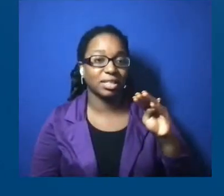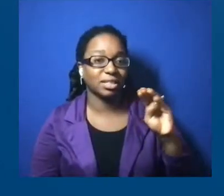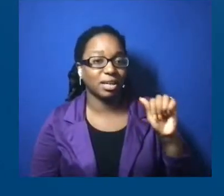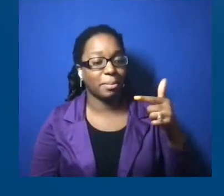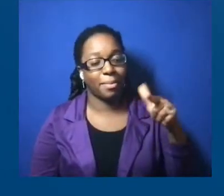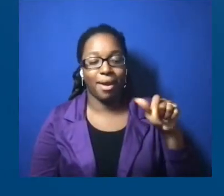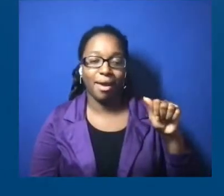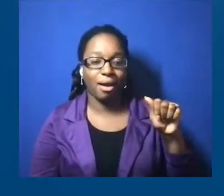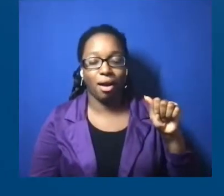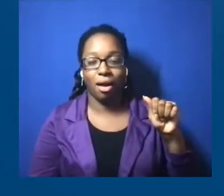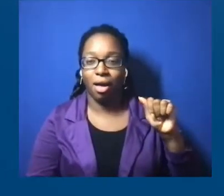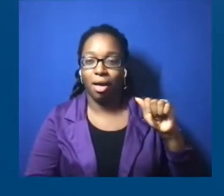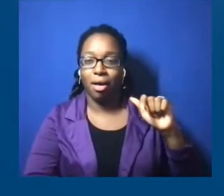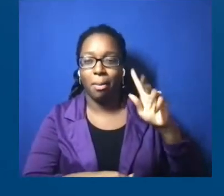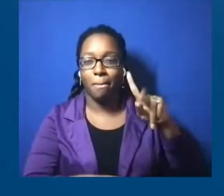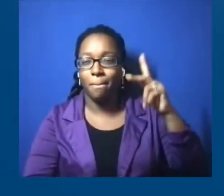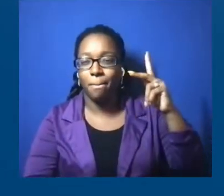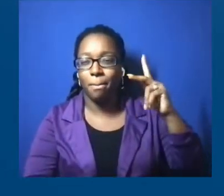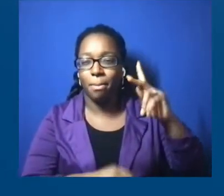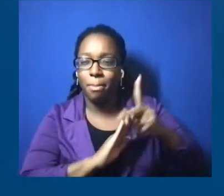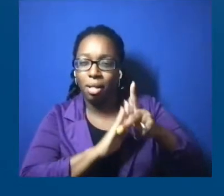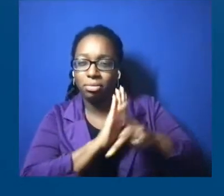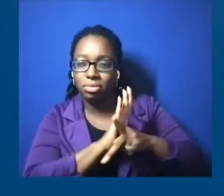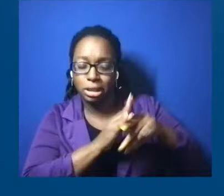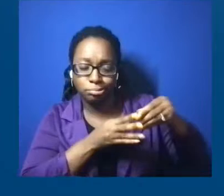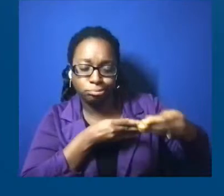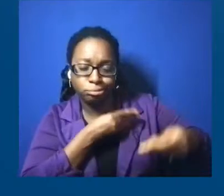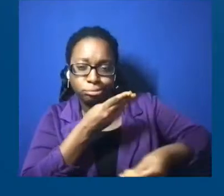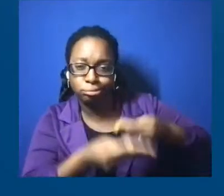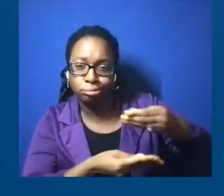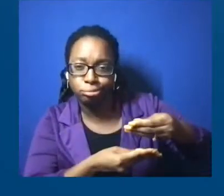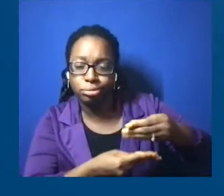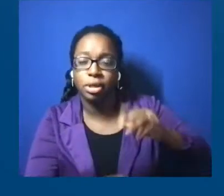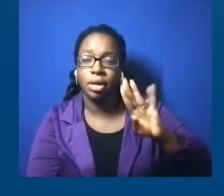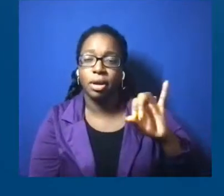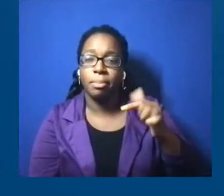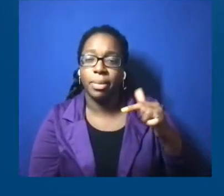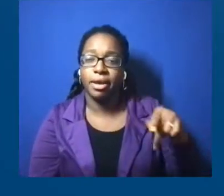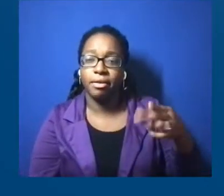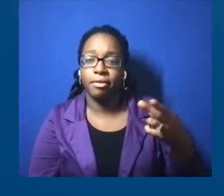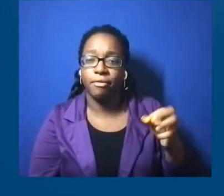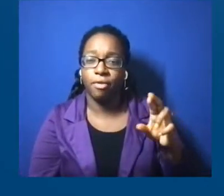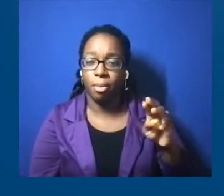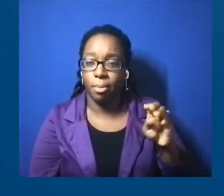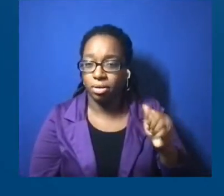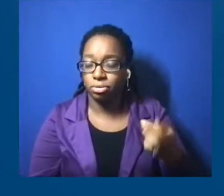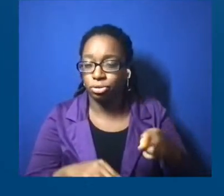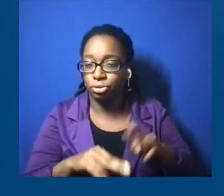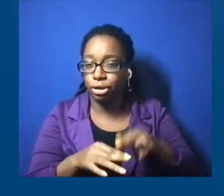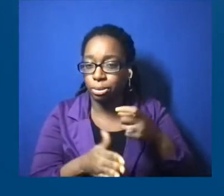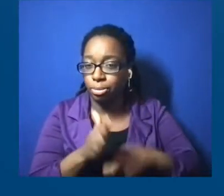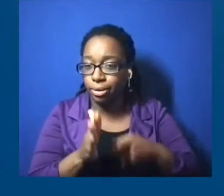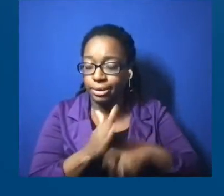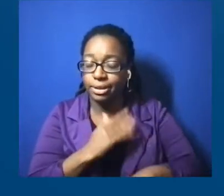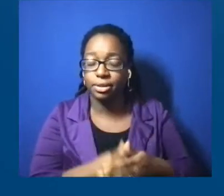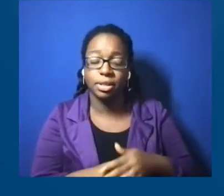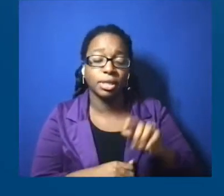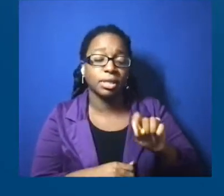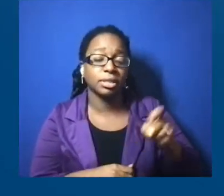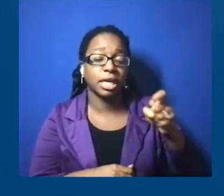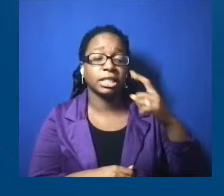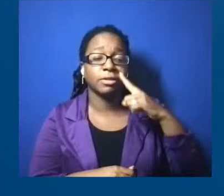policies. Give Big Pharma the power to increase drug prices. Cut taxes for the wealthy, but cut Social